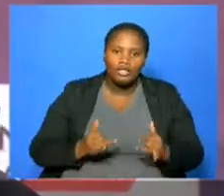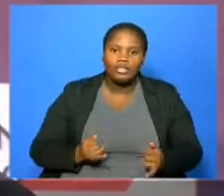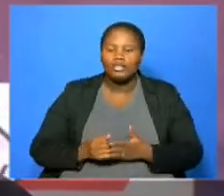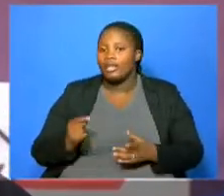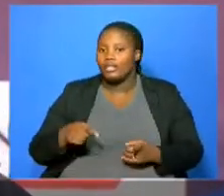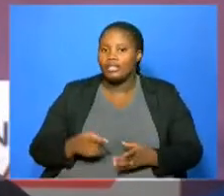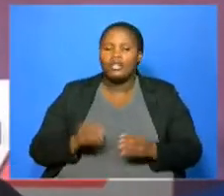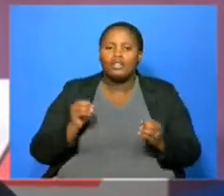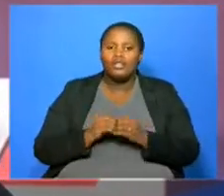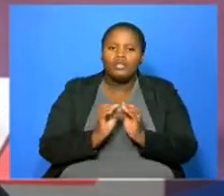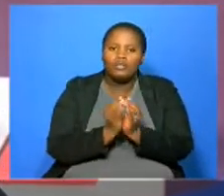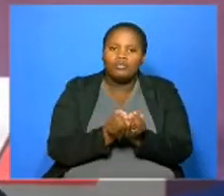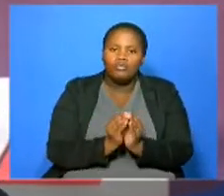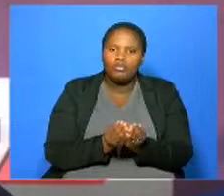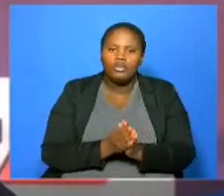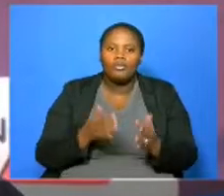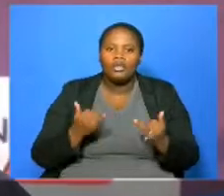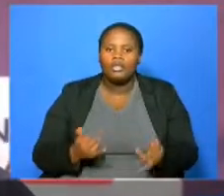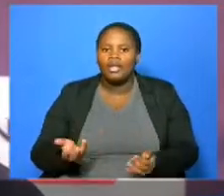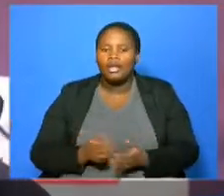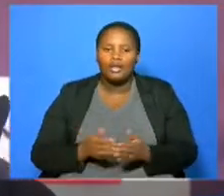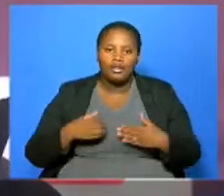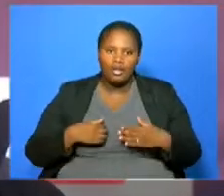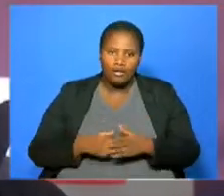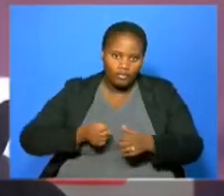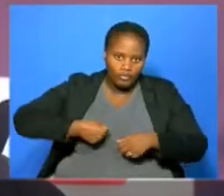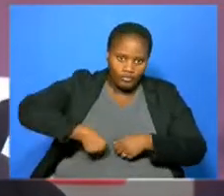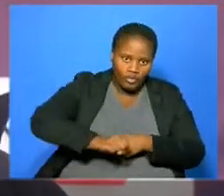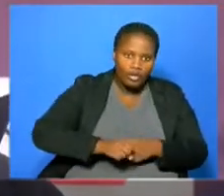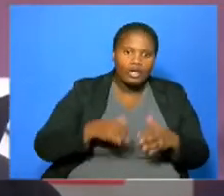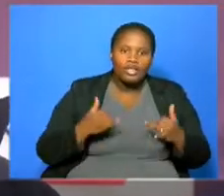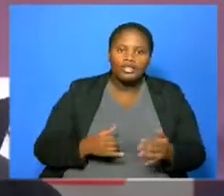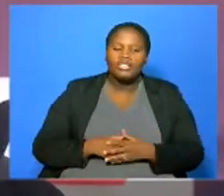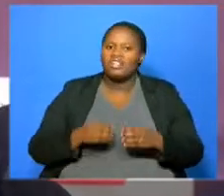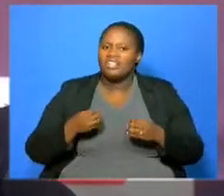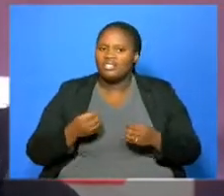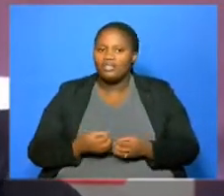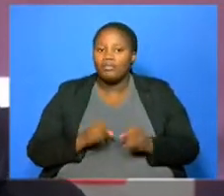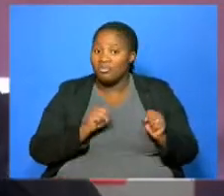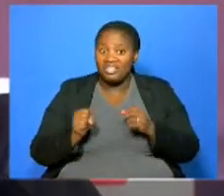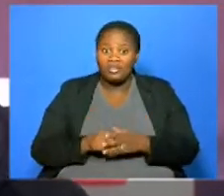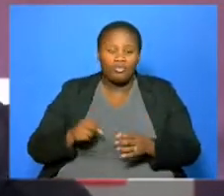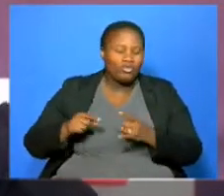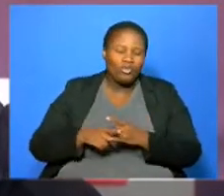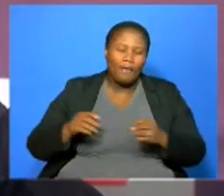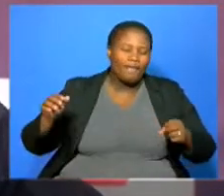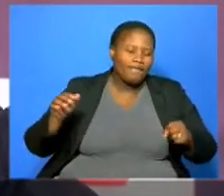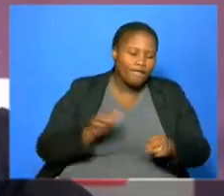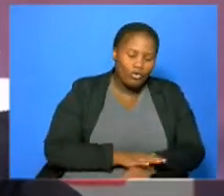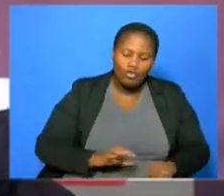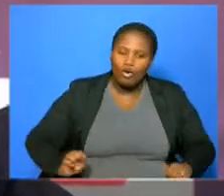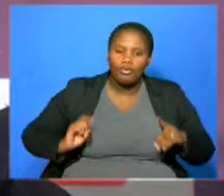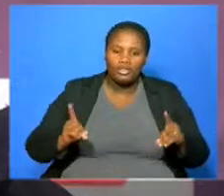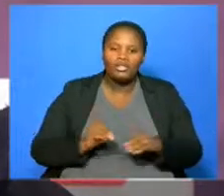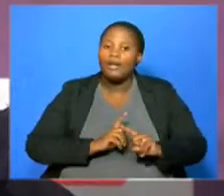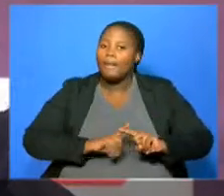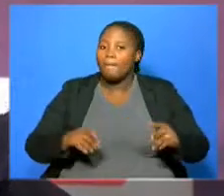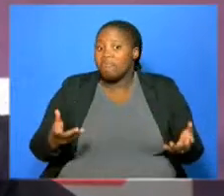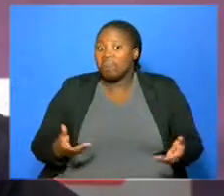balls into the prime scoring area where we could have scored so many chances. I mean, really. But it was a